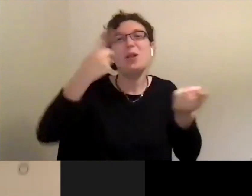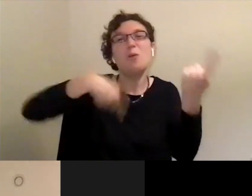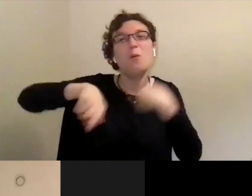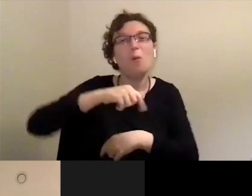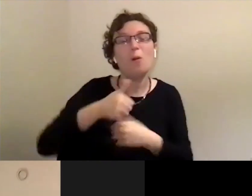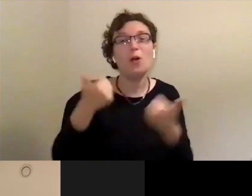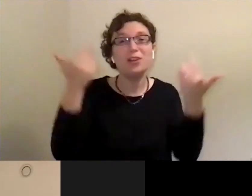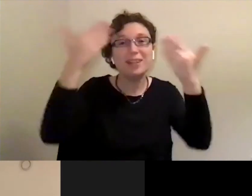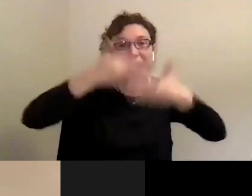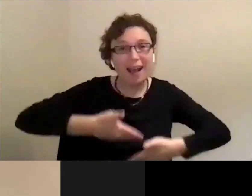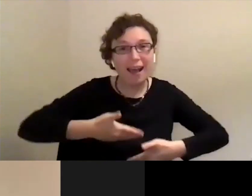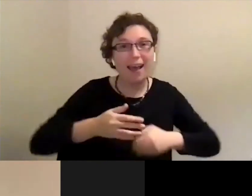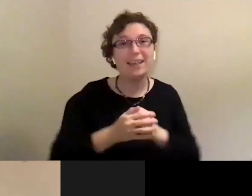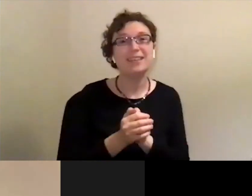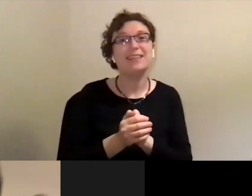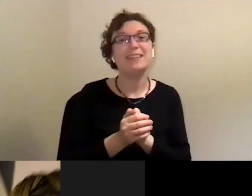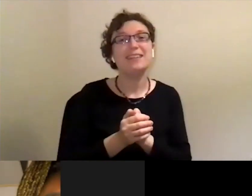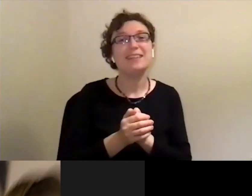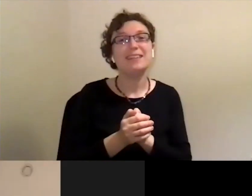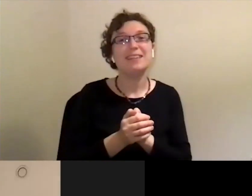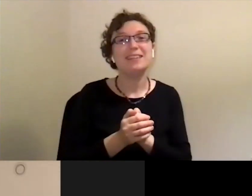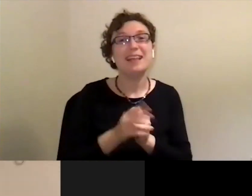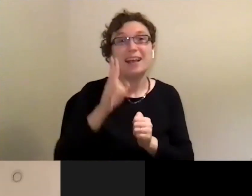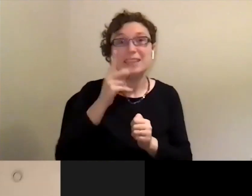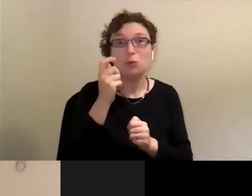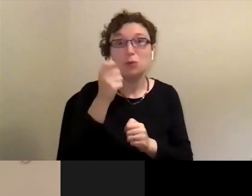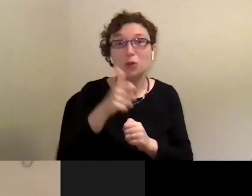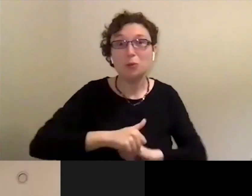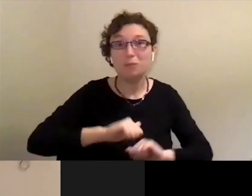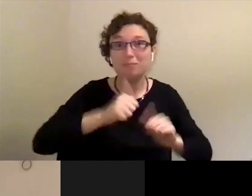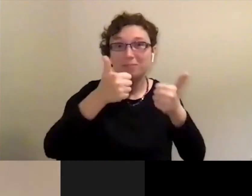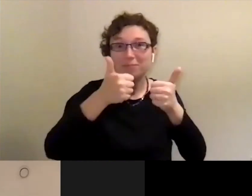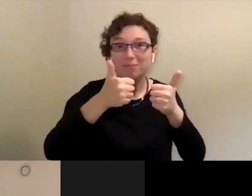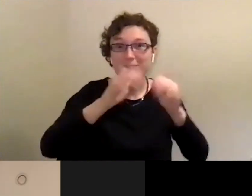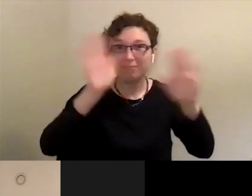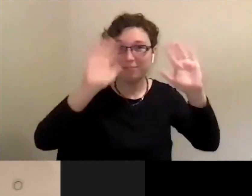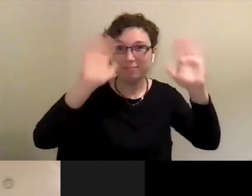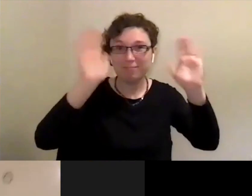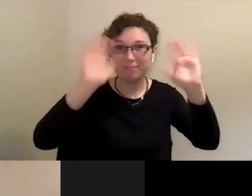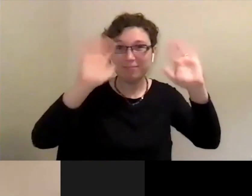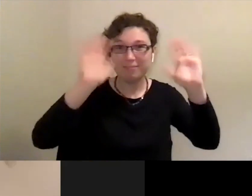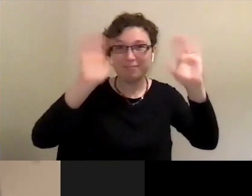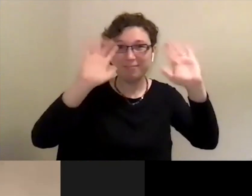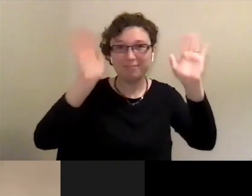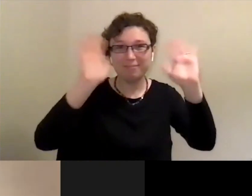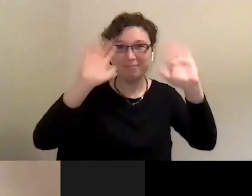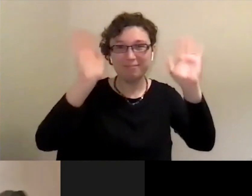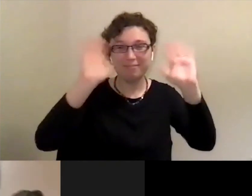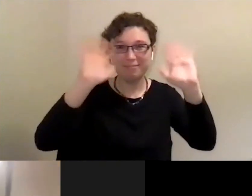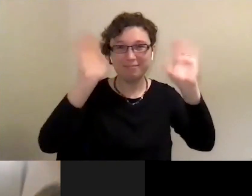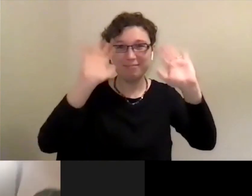you, Maia. And yeah, we'll see you soon. Thank you. Bye, everyone. Bye.